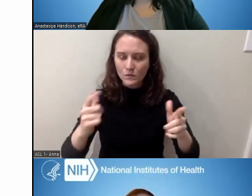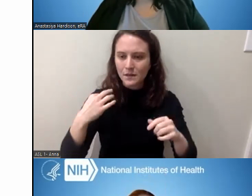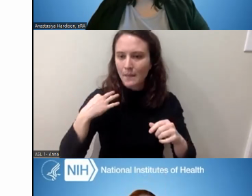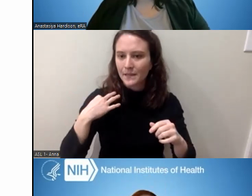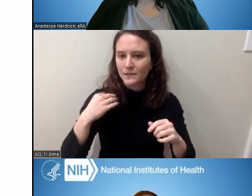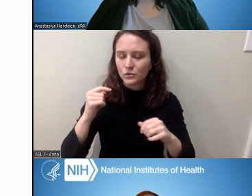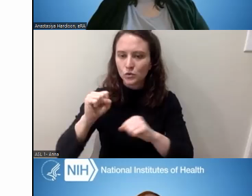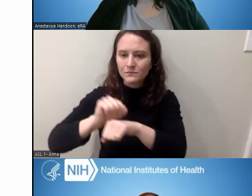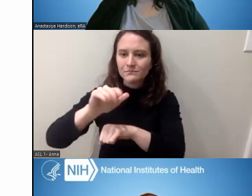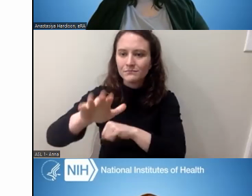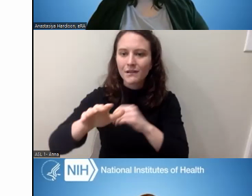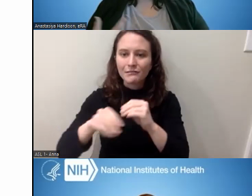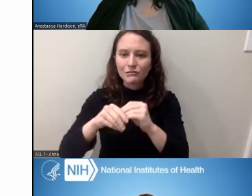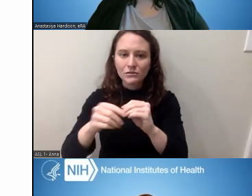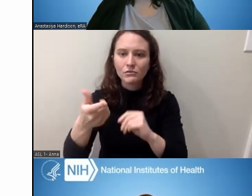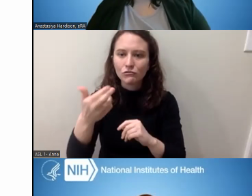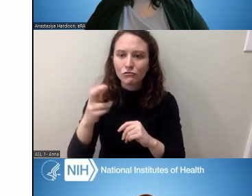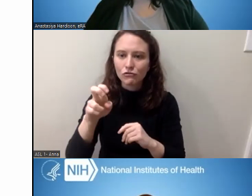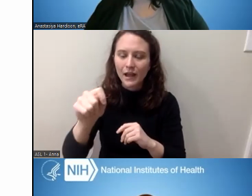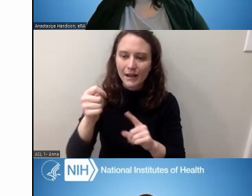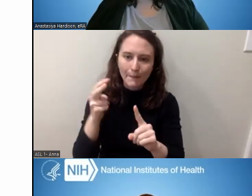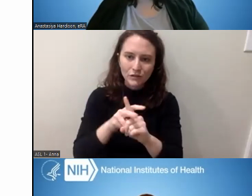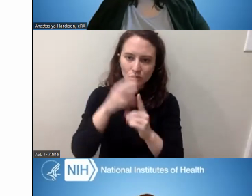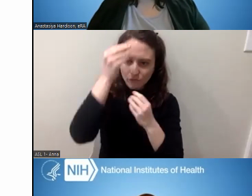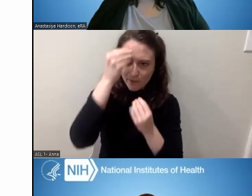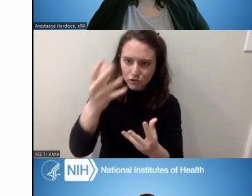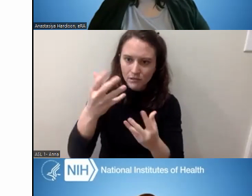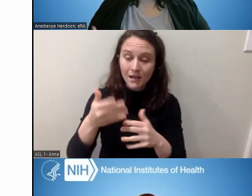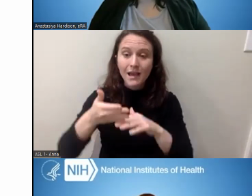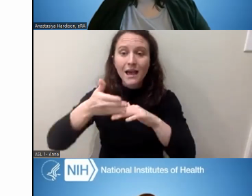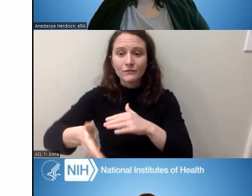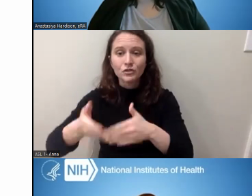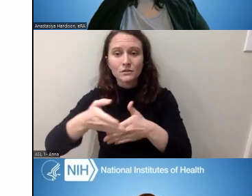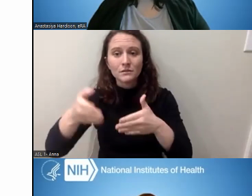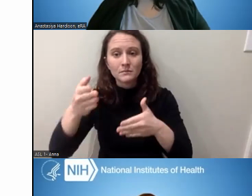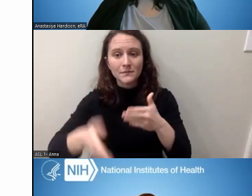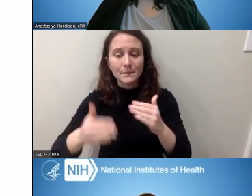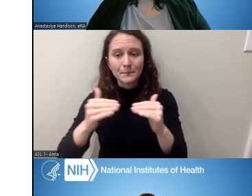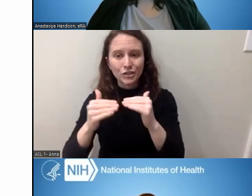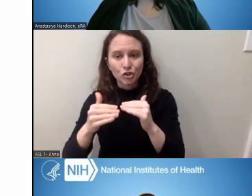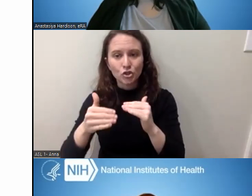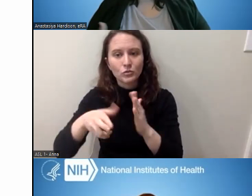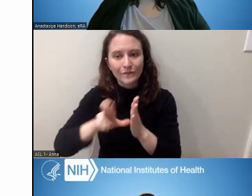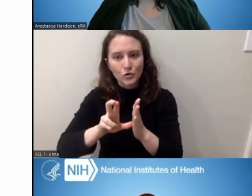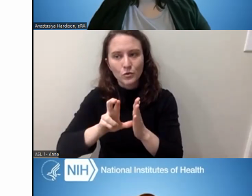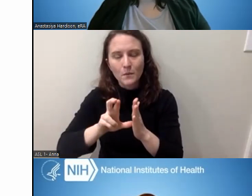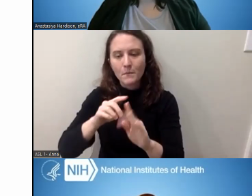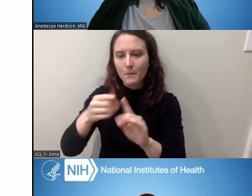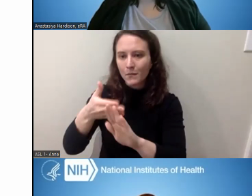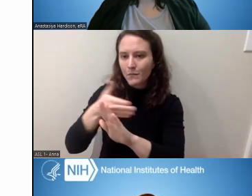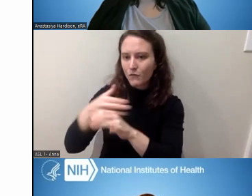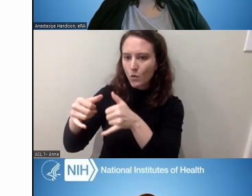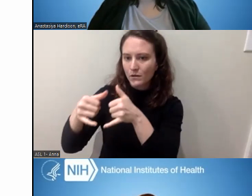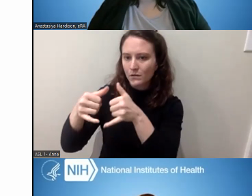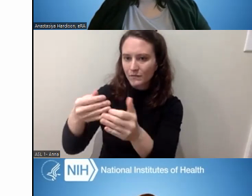additional grant application information after the completion of the peer review, but prior to funding. A just-in-time link